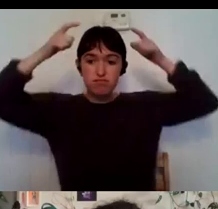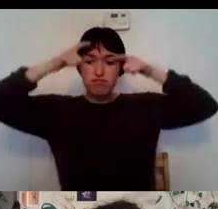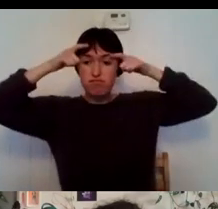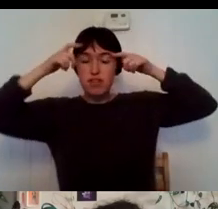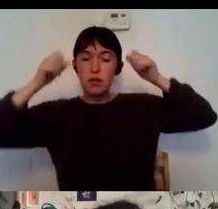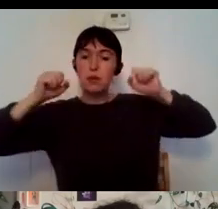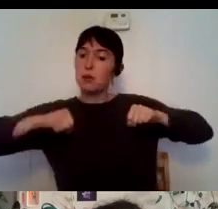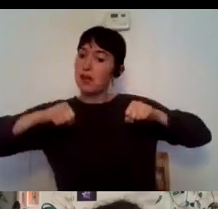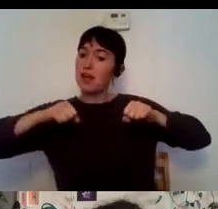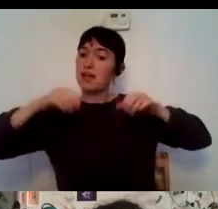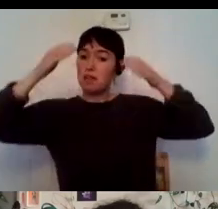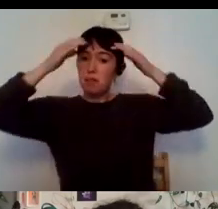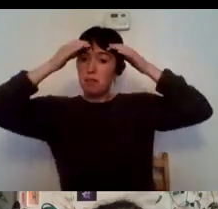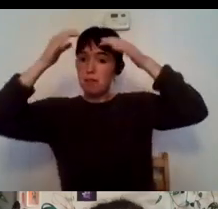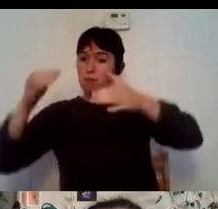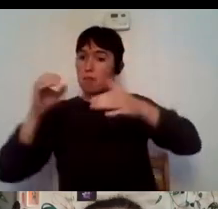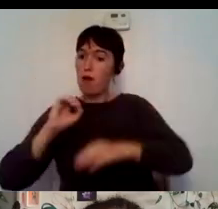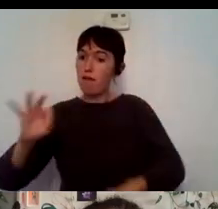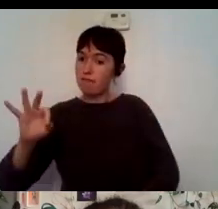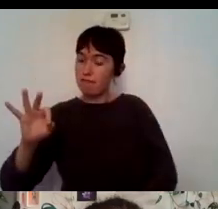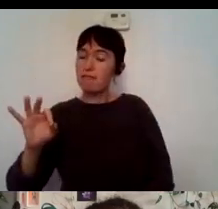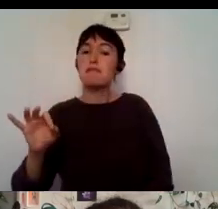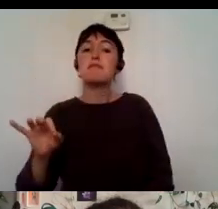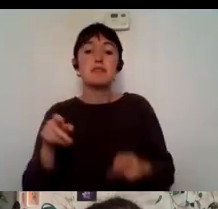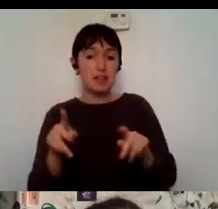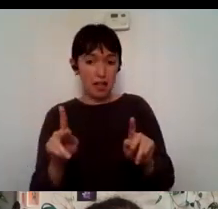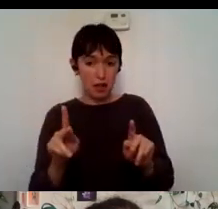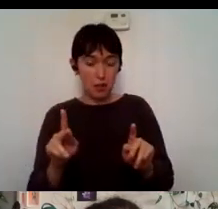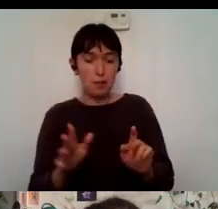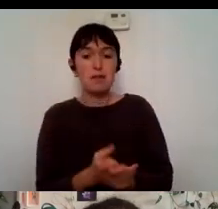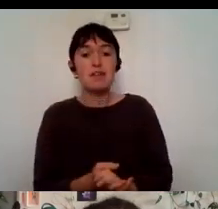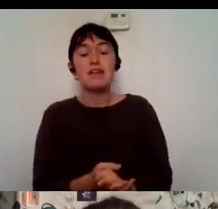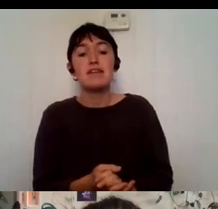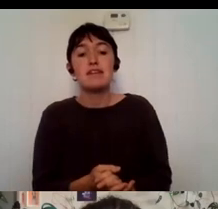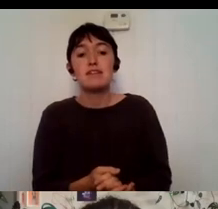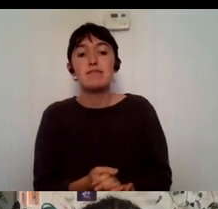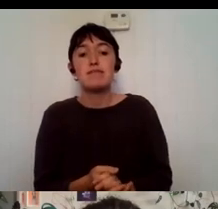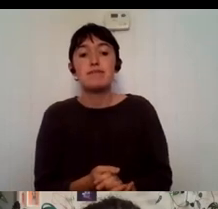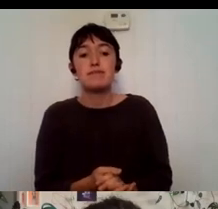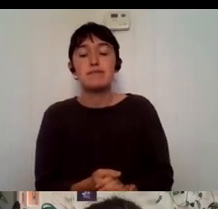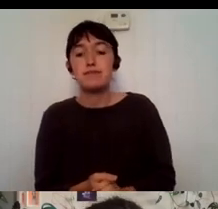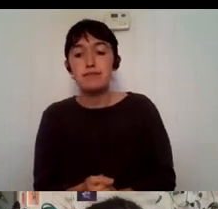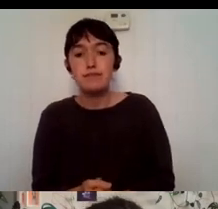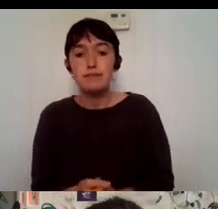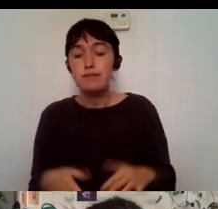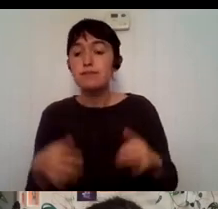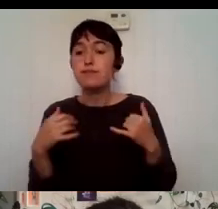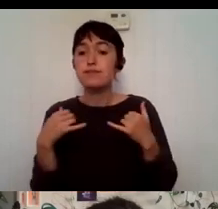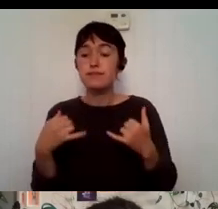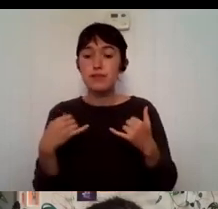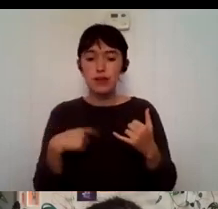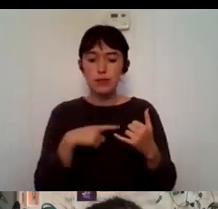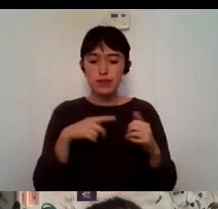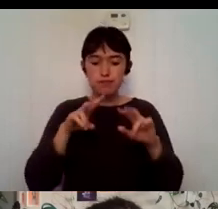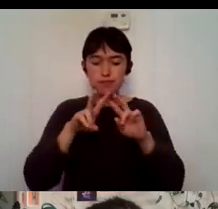that's one thing that we obviously allow people to do. So at the moment, the way in which we decode this activity